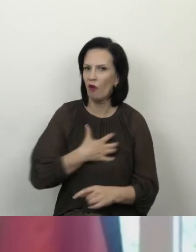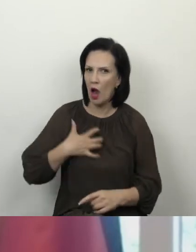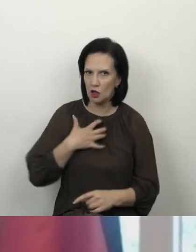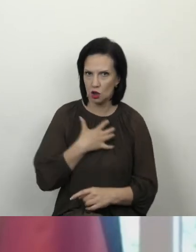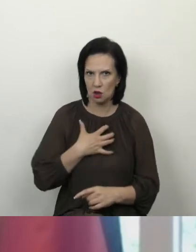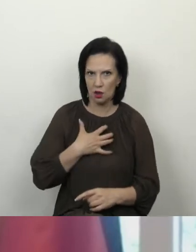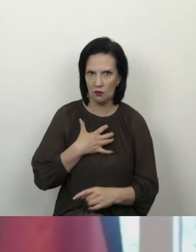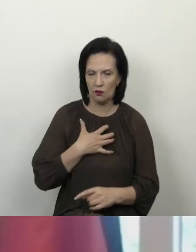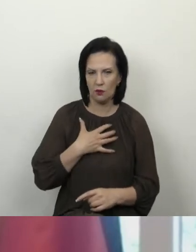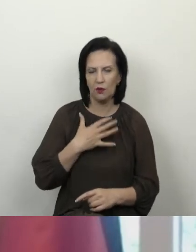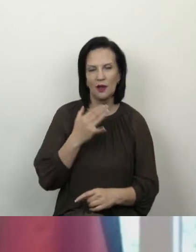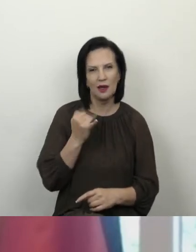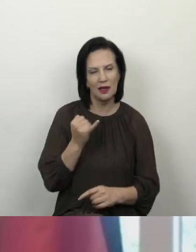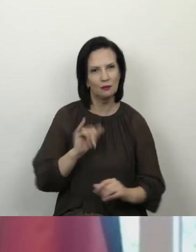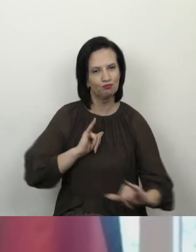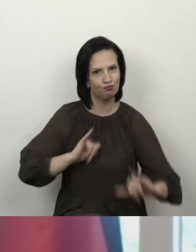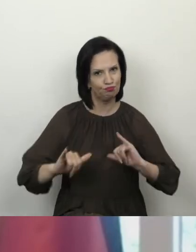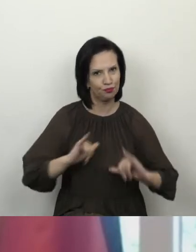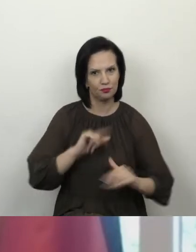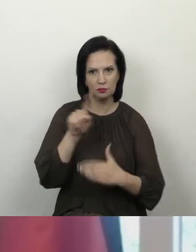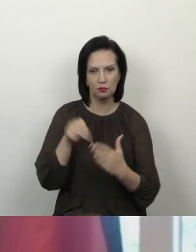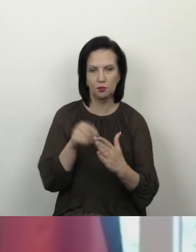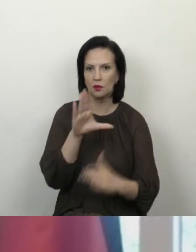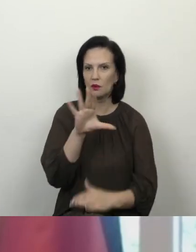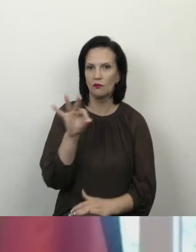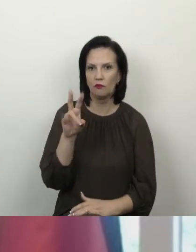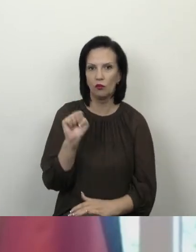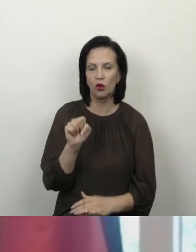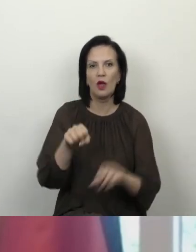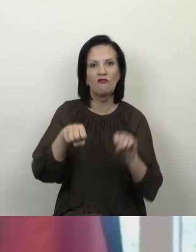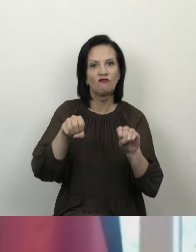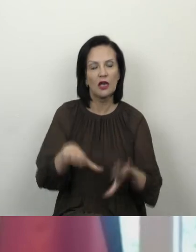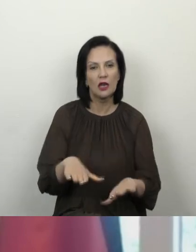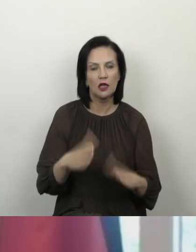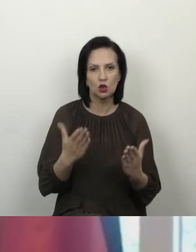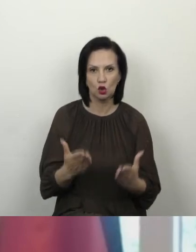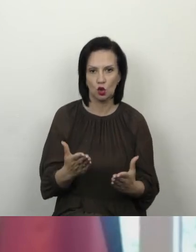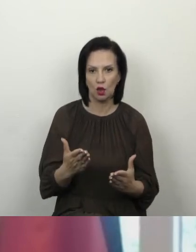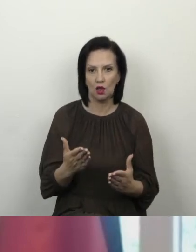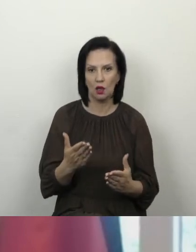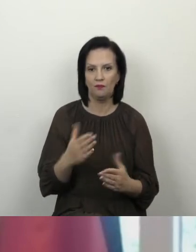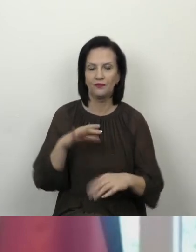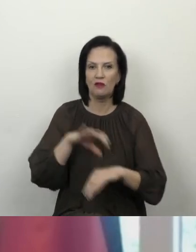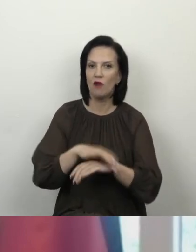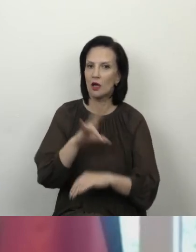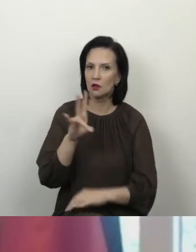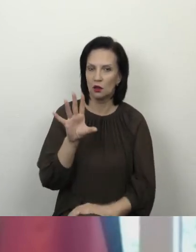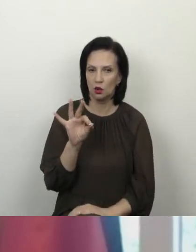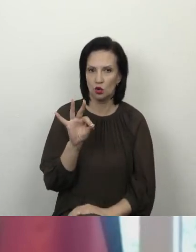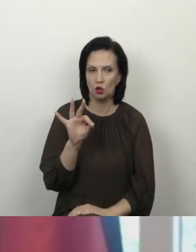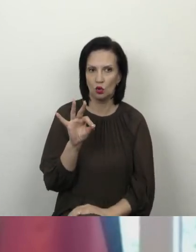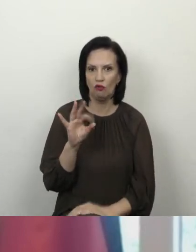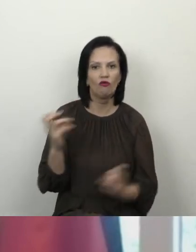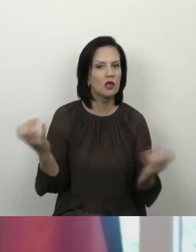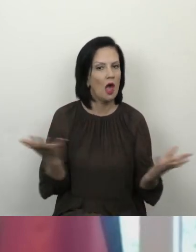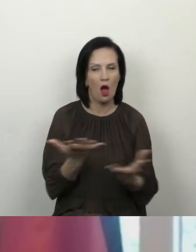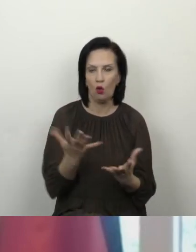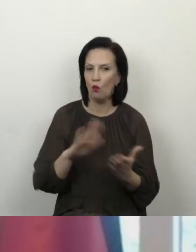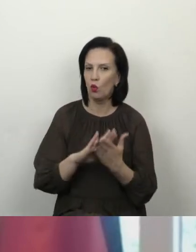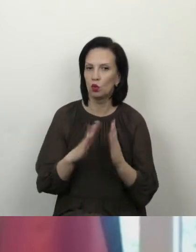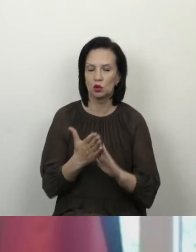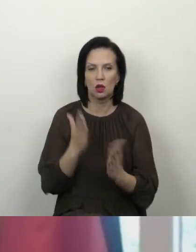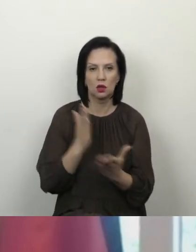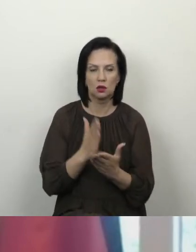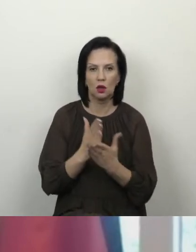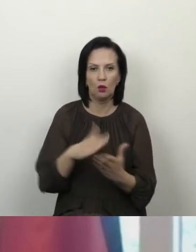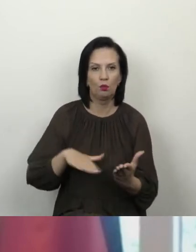it directly determines the party political battlefield in its rules. On May